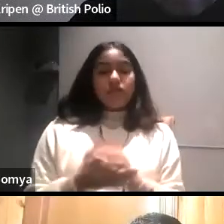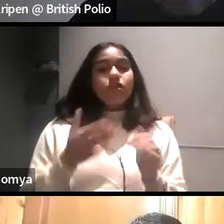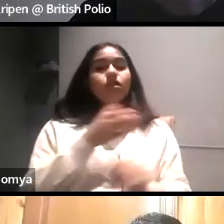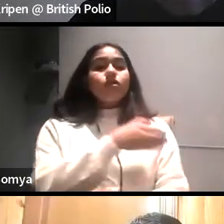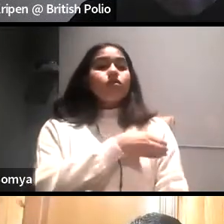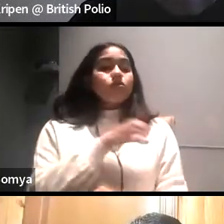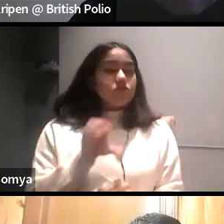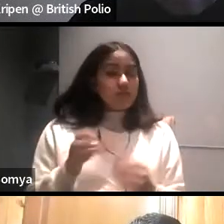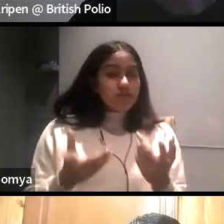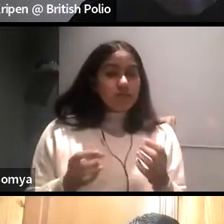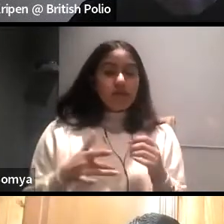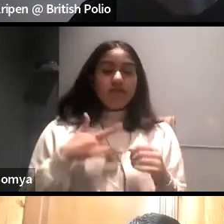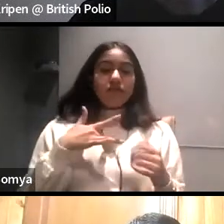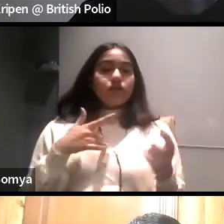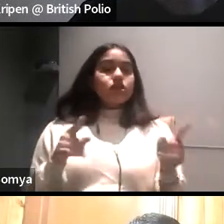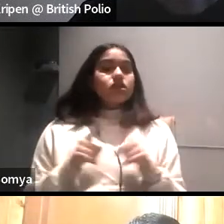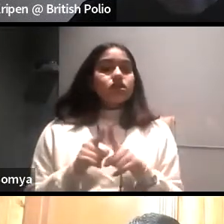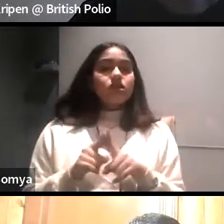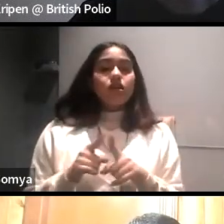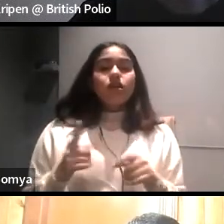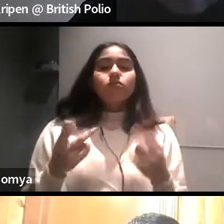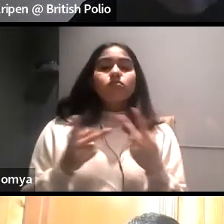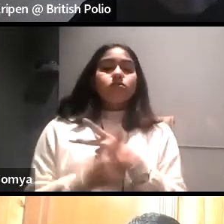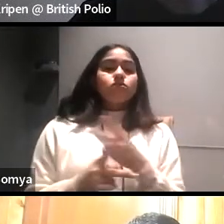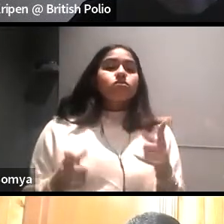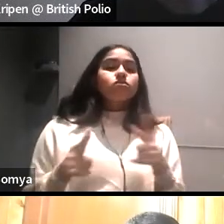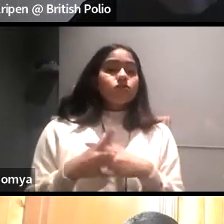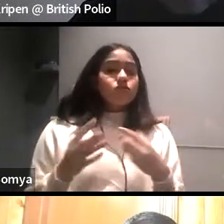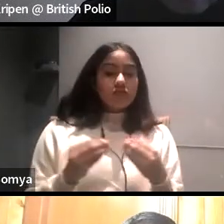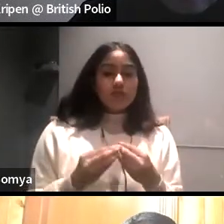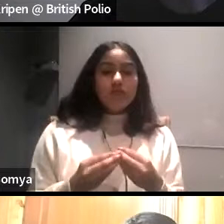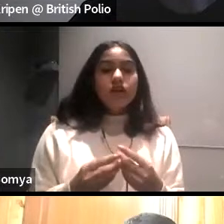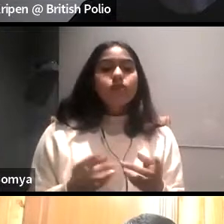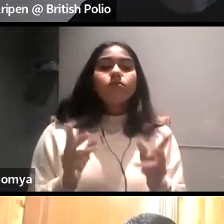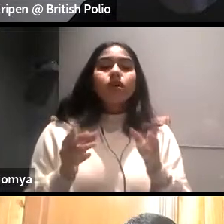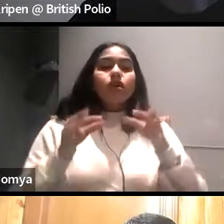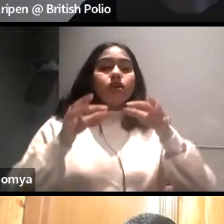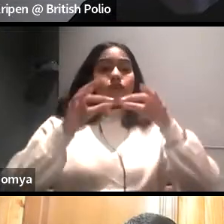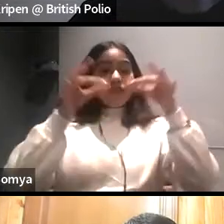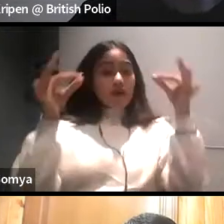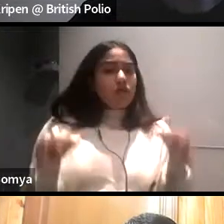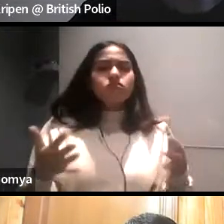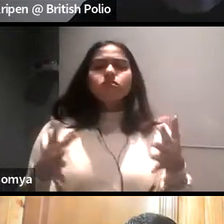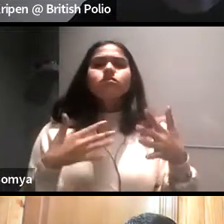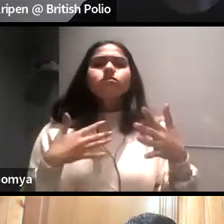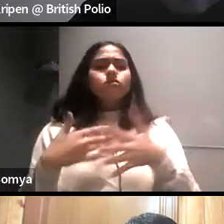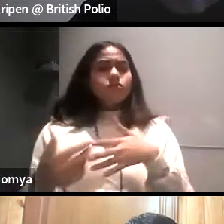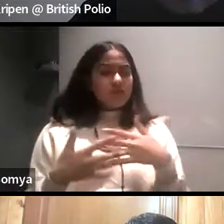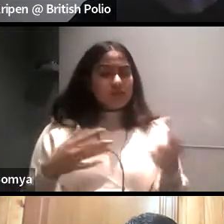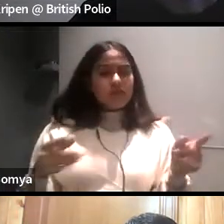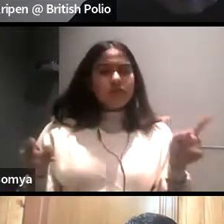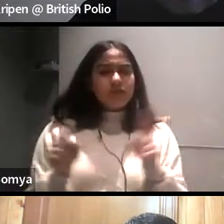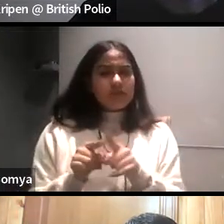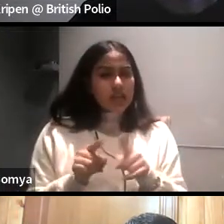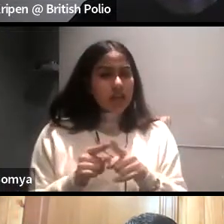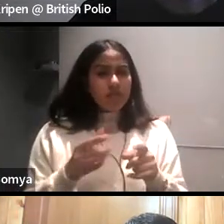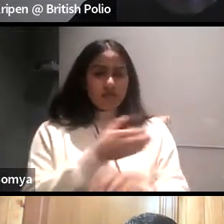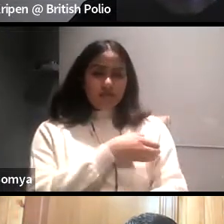entrepreneurship field rather than getting, and that too in the informal sector, rather than coming into wage